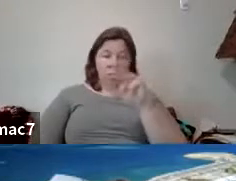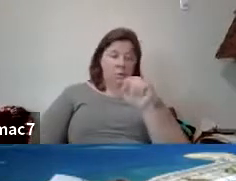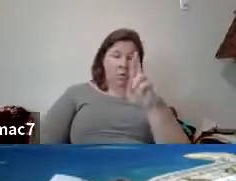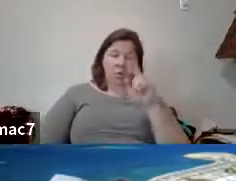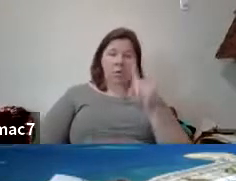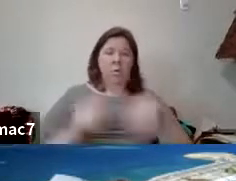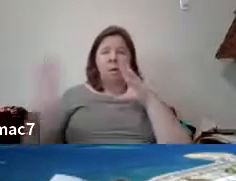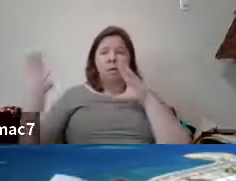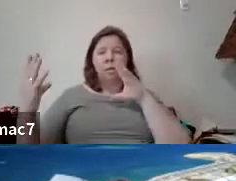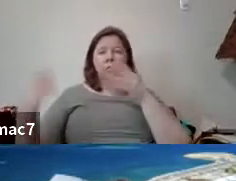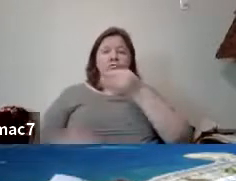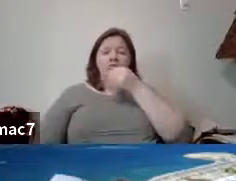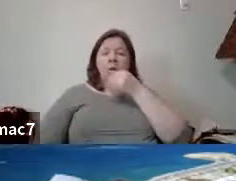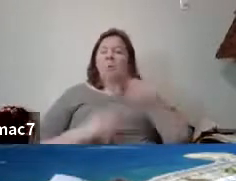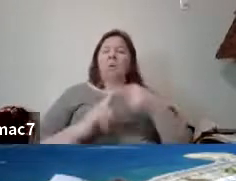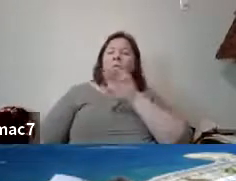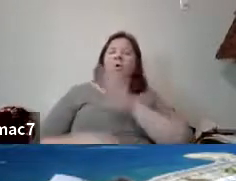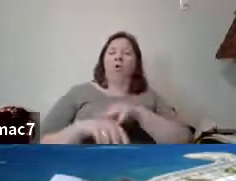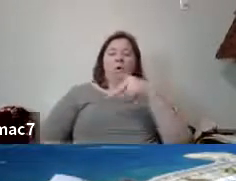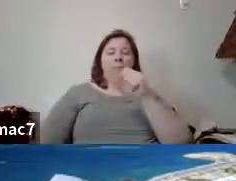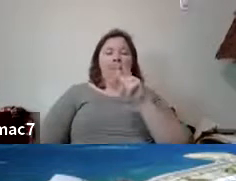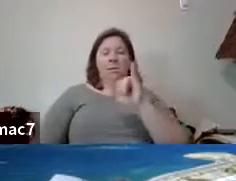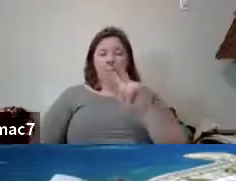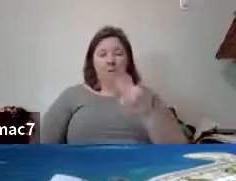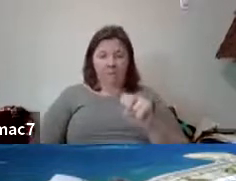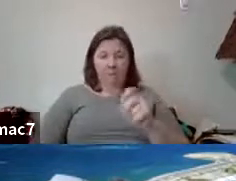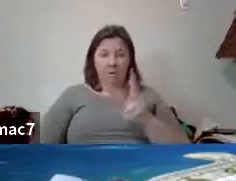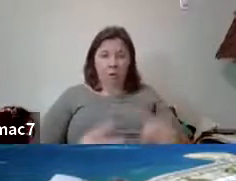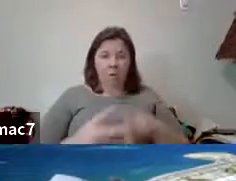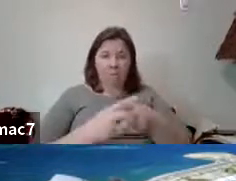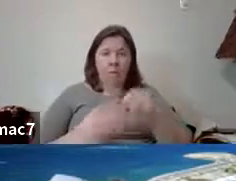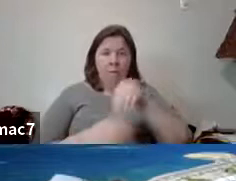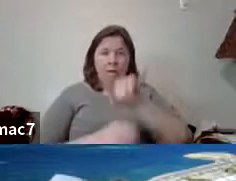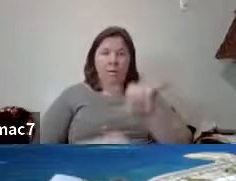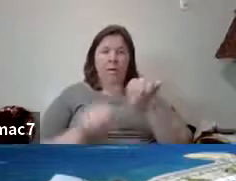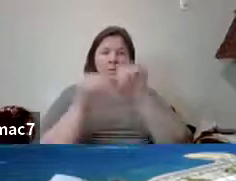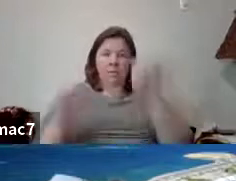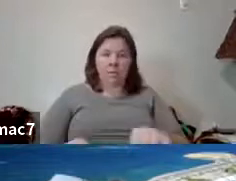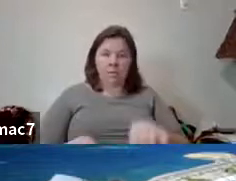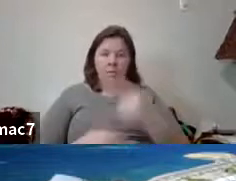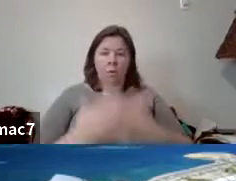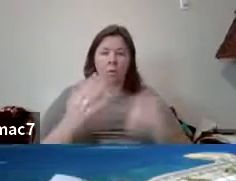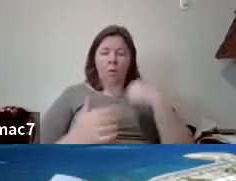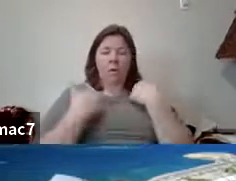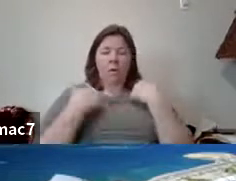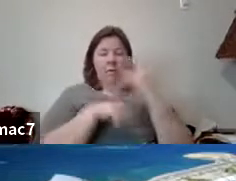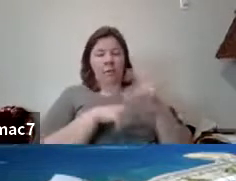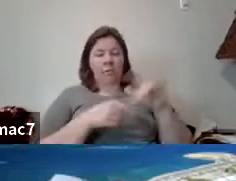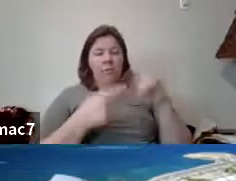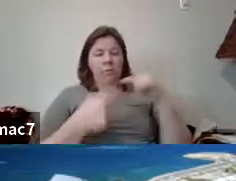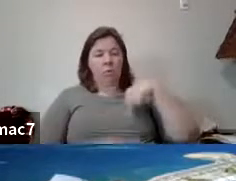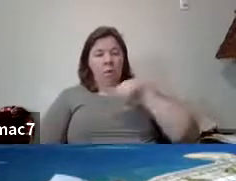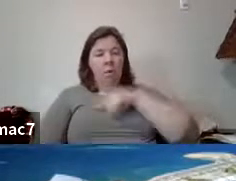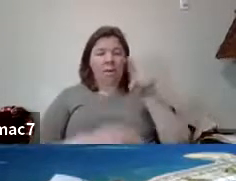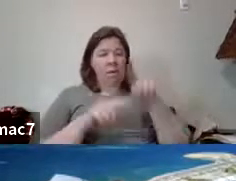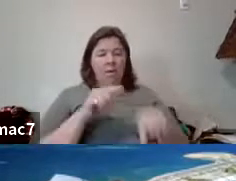shut up about ONPASSIVE. Where do you think that comes from? That comes from her plugging in to the system, to what we have available to us. It cannot